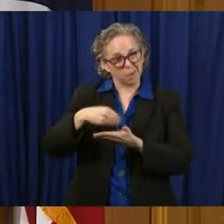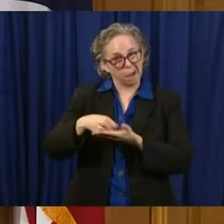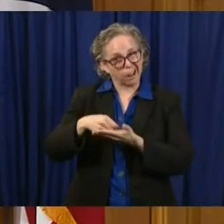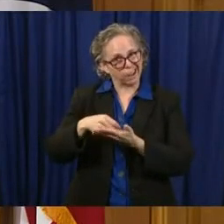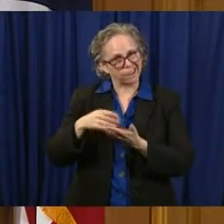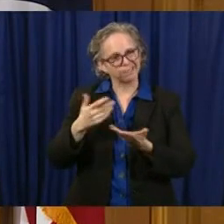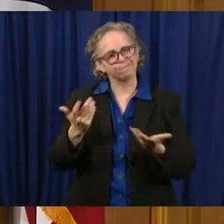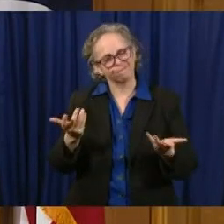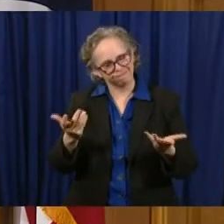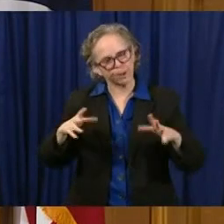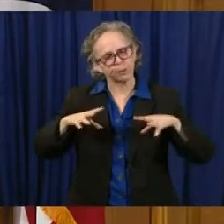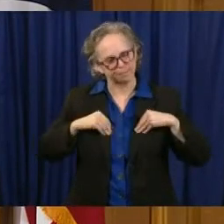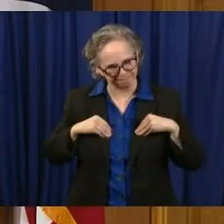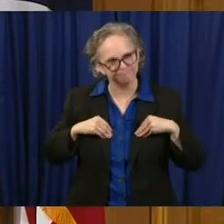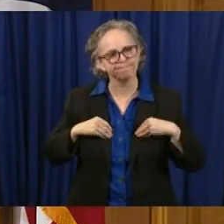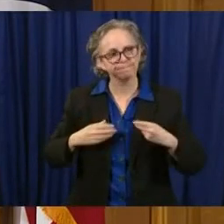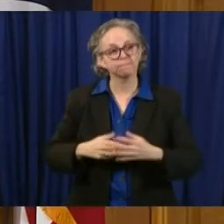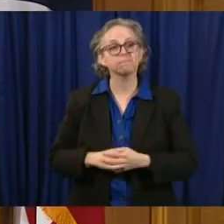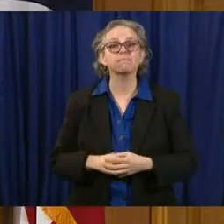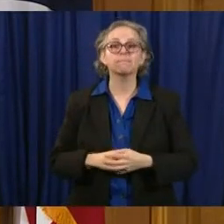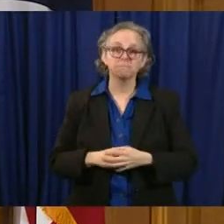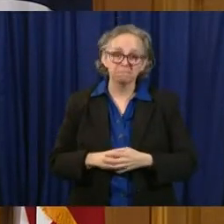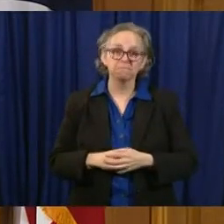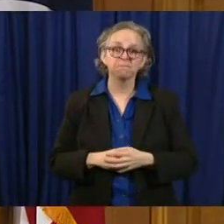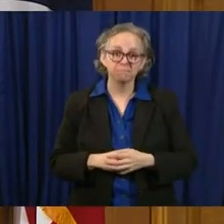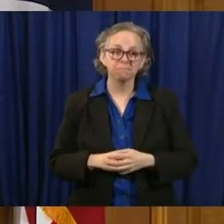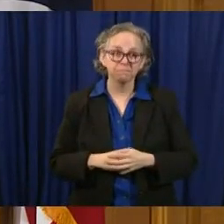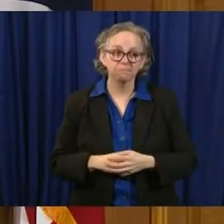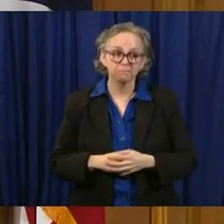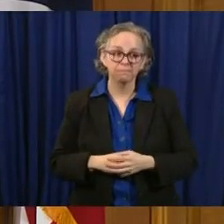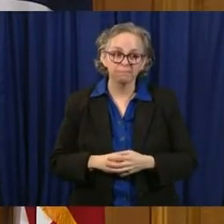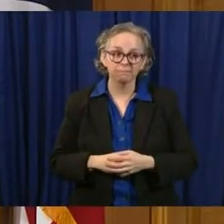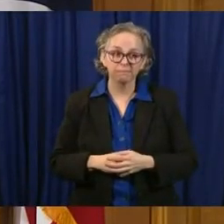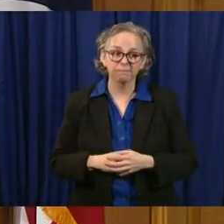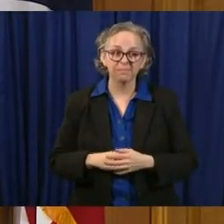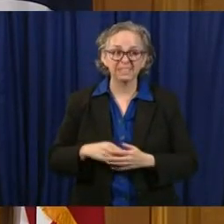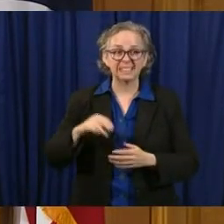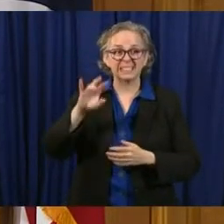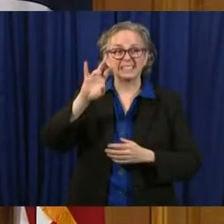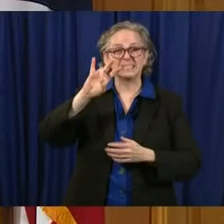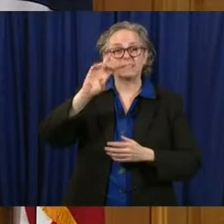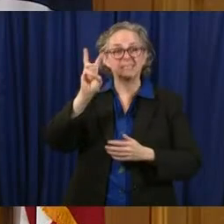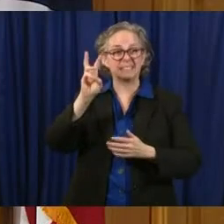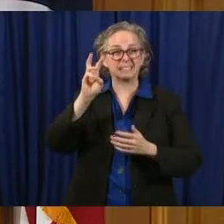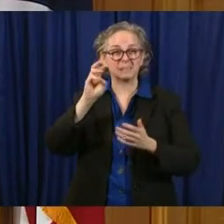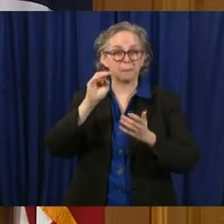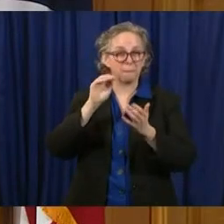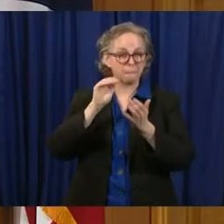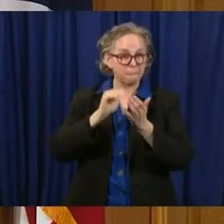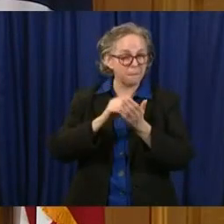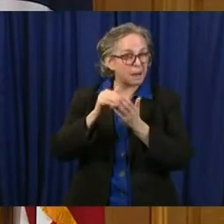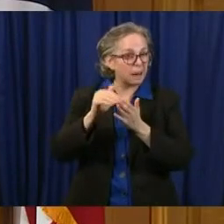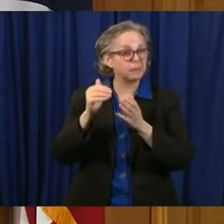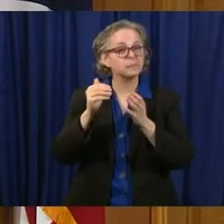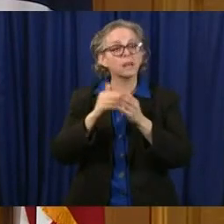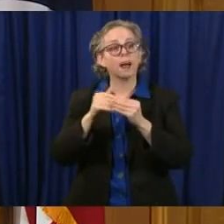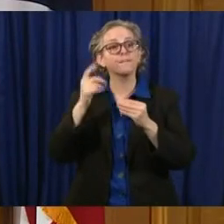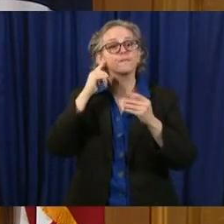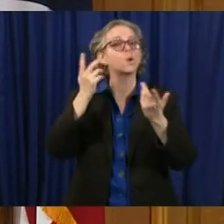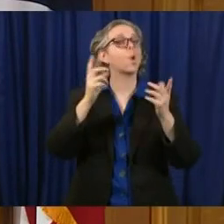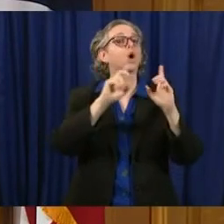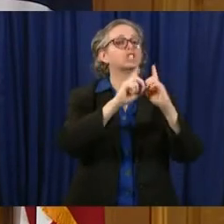$76 million for the Department of Administrative Services. That is down as well. That's for the purchase of 2,000 ventilators